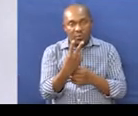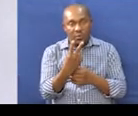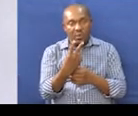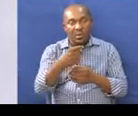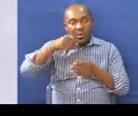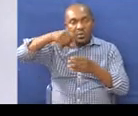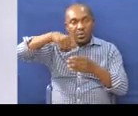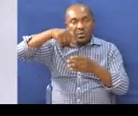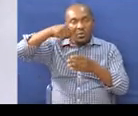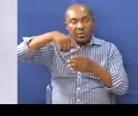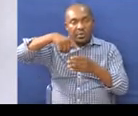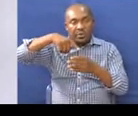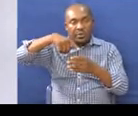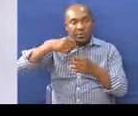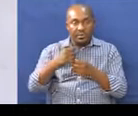drops